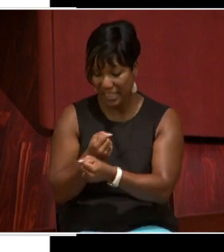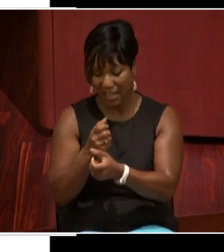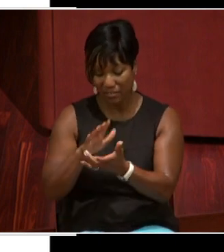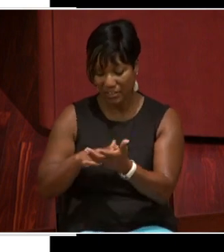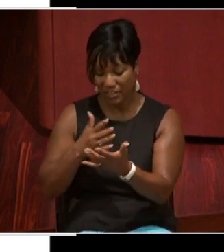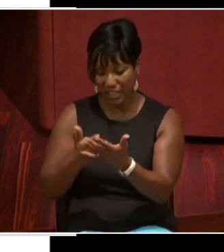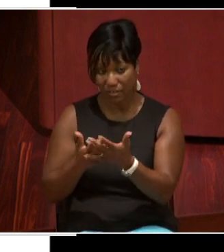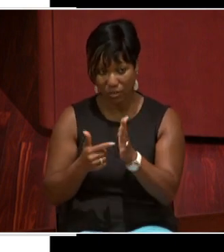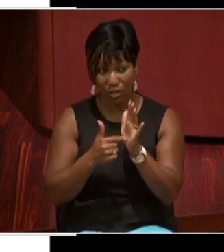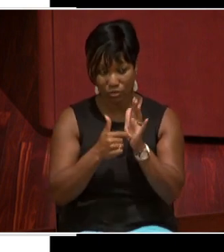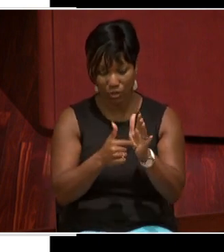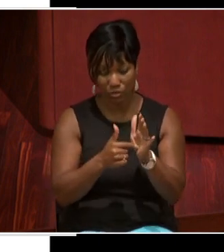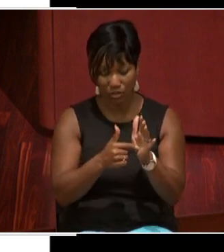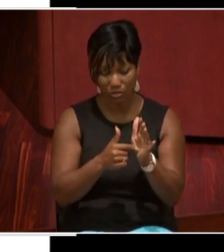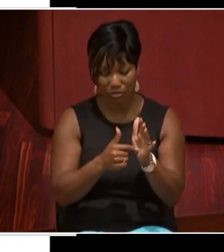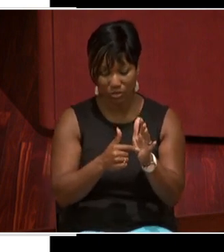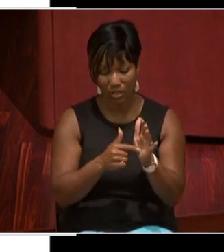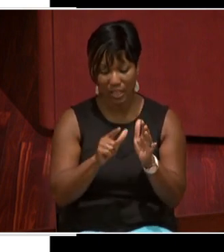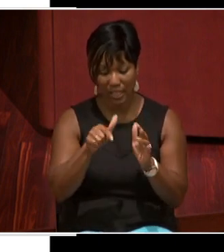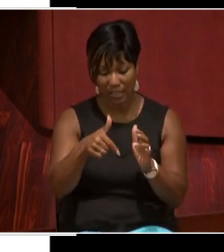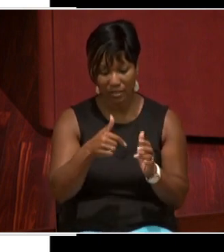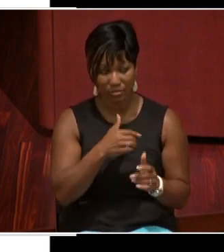you a little bit later.